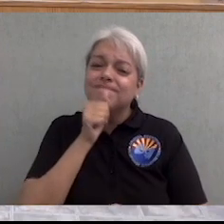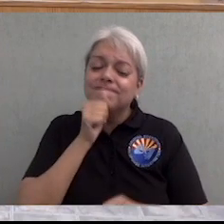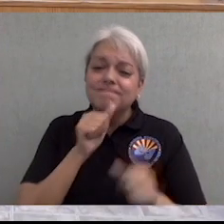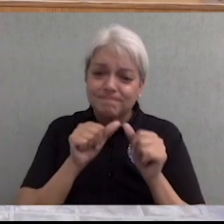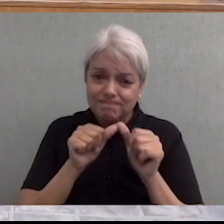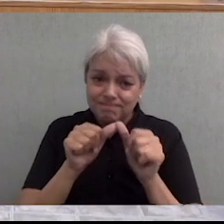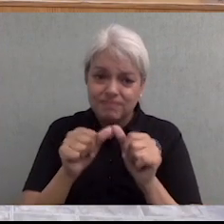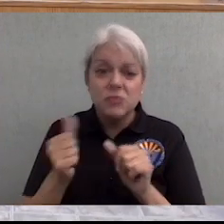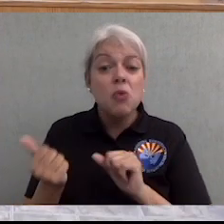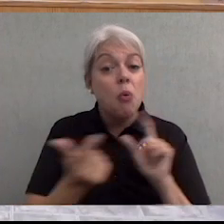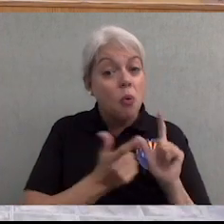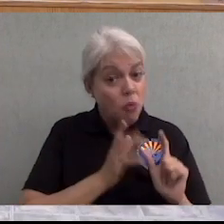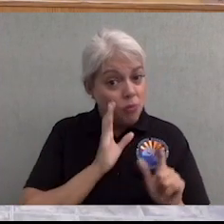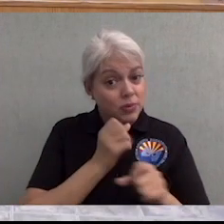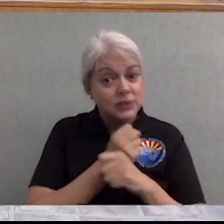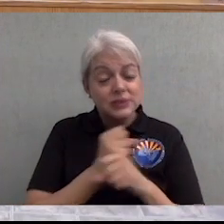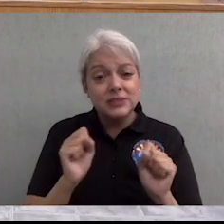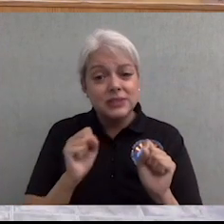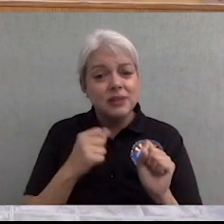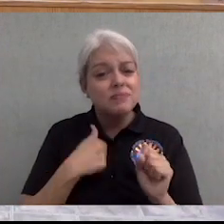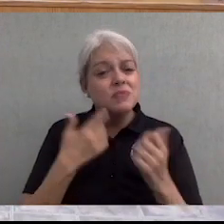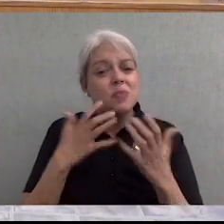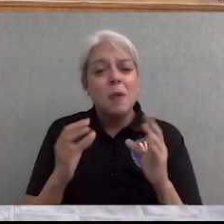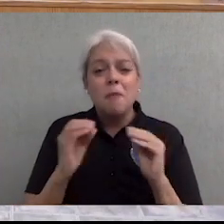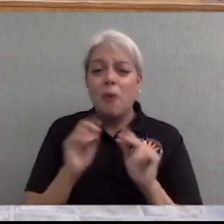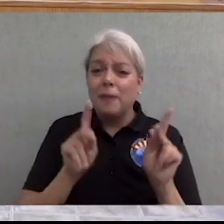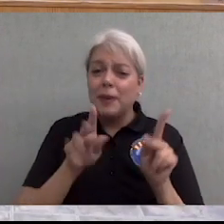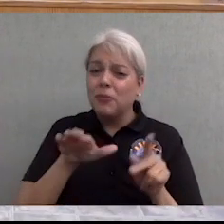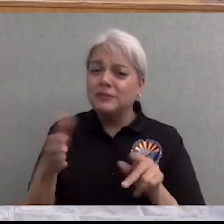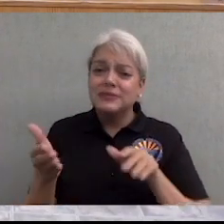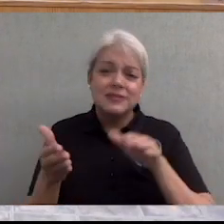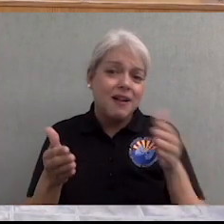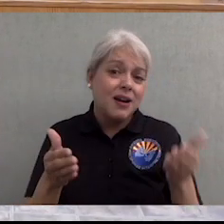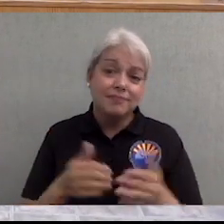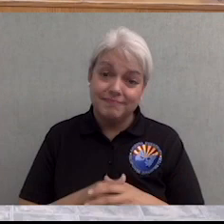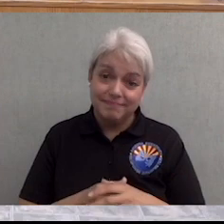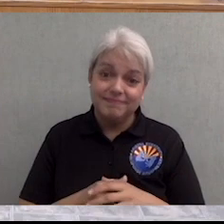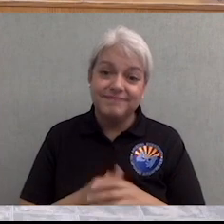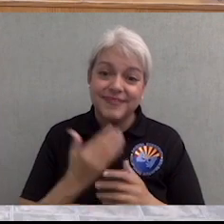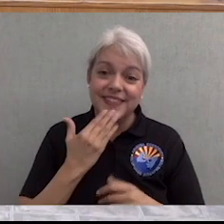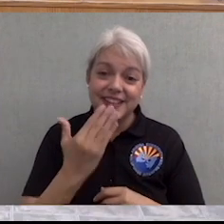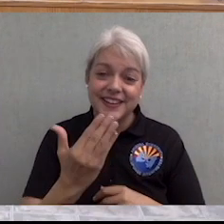lose anybody else. Thank you. Thank you.